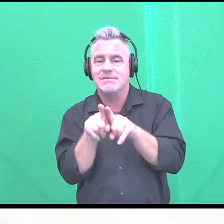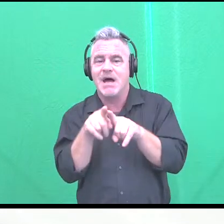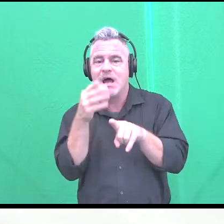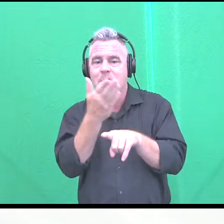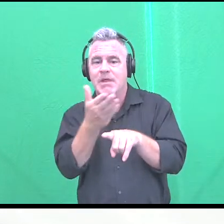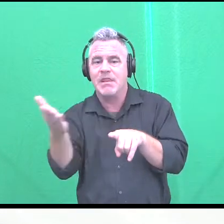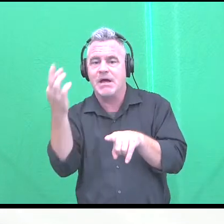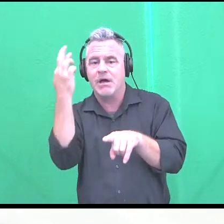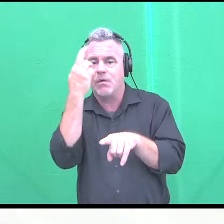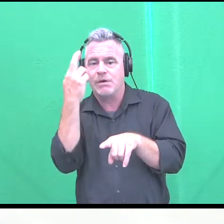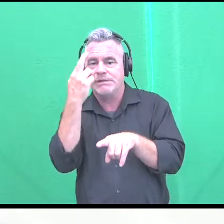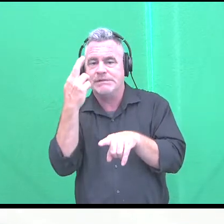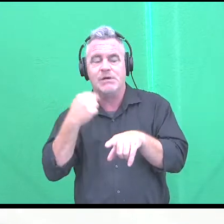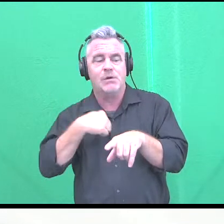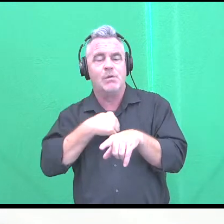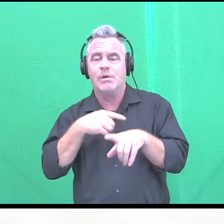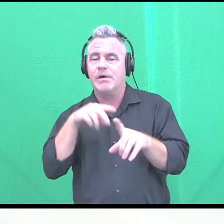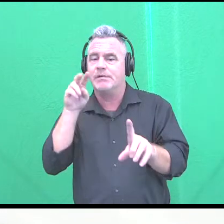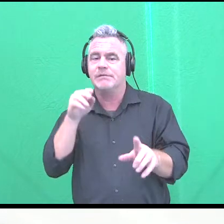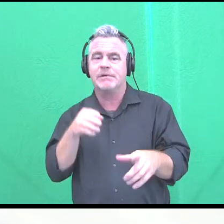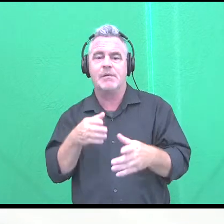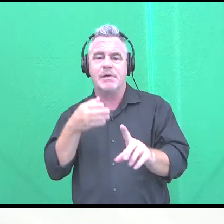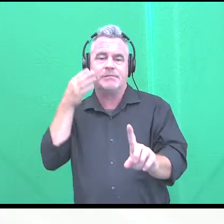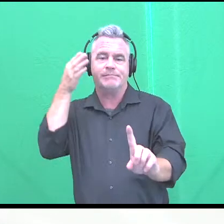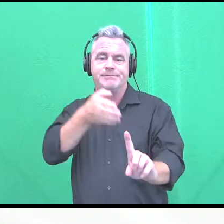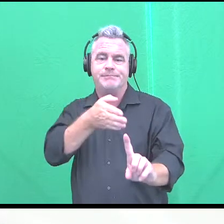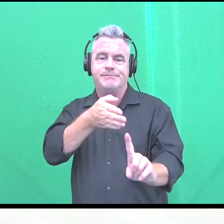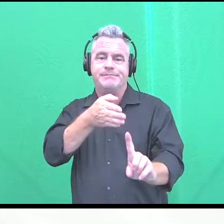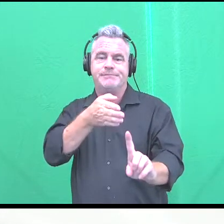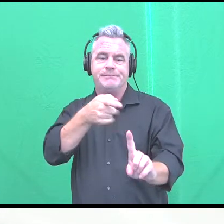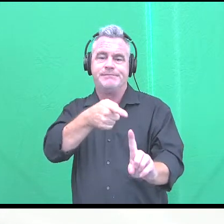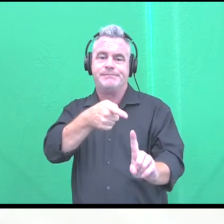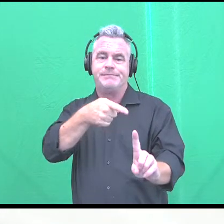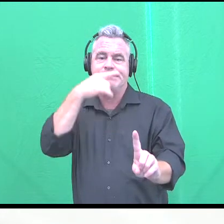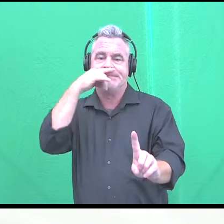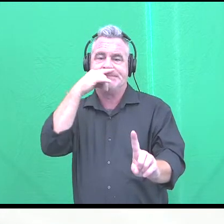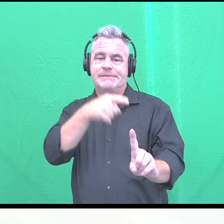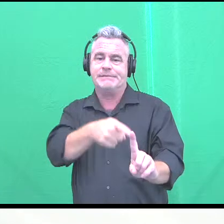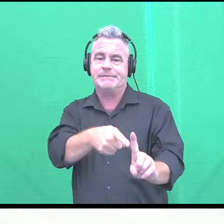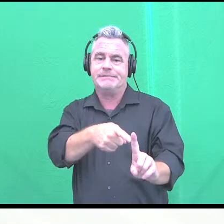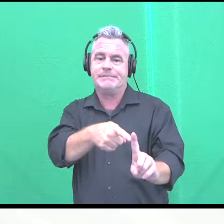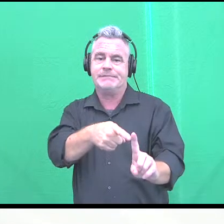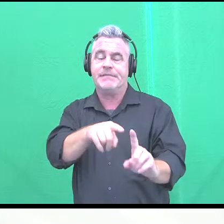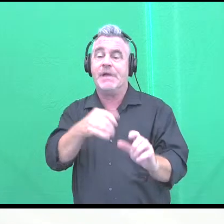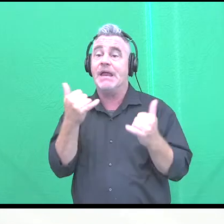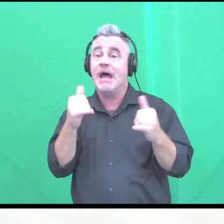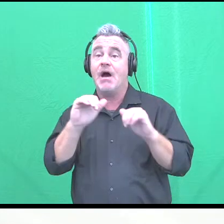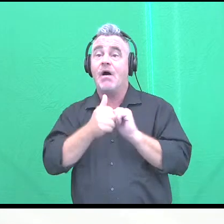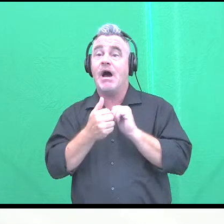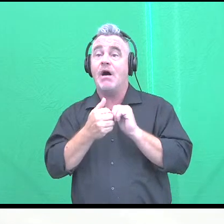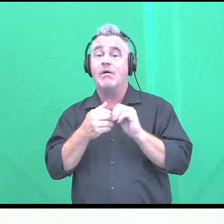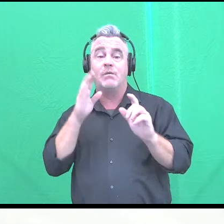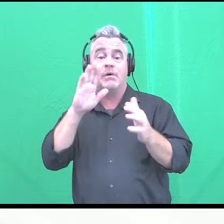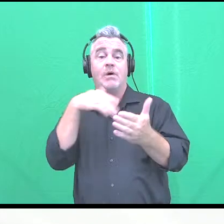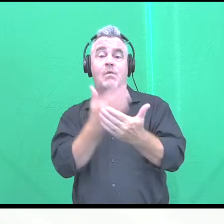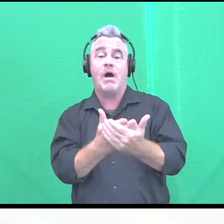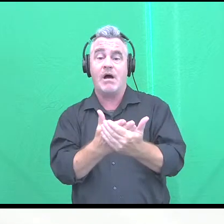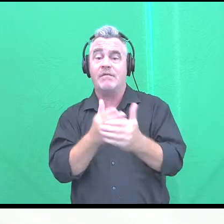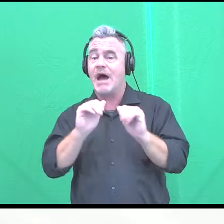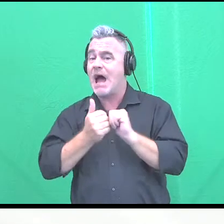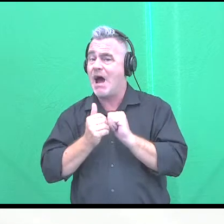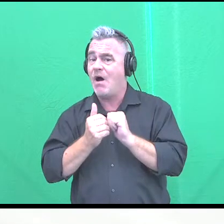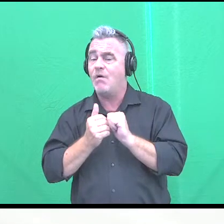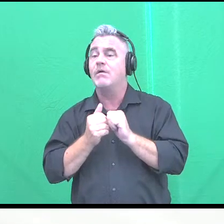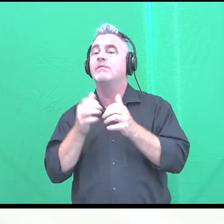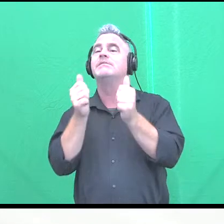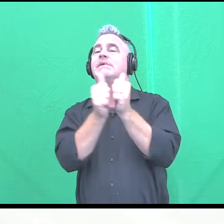We're all coming at this from the same place. Now the question is how do we get there? And we get there together. We don't get